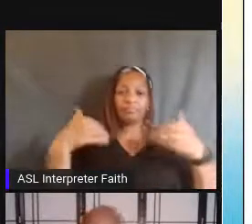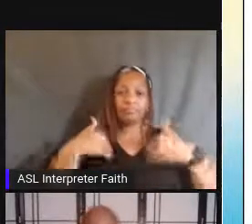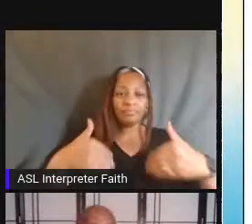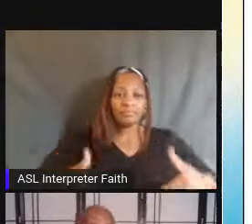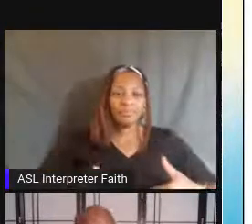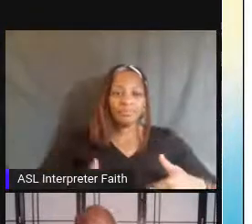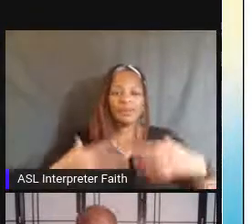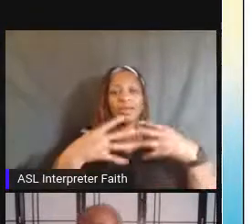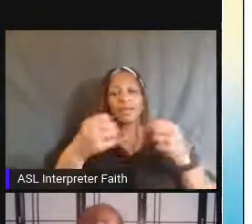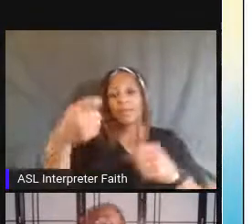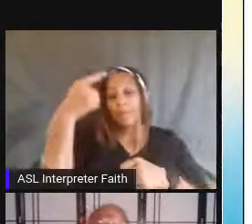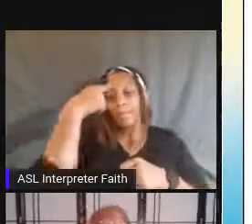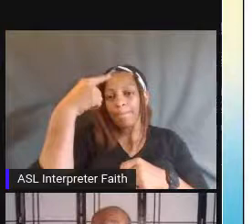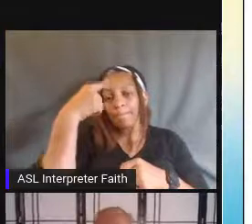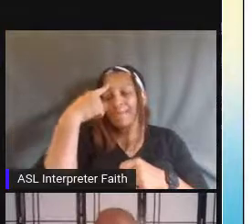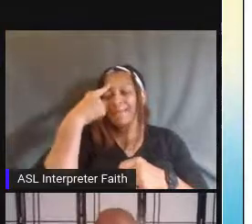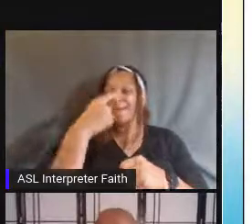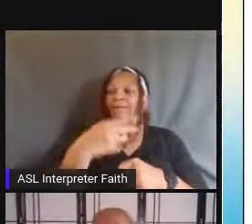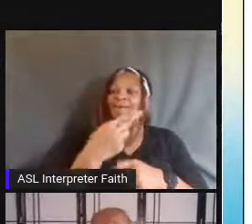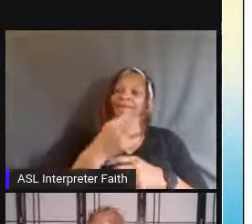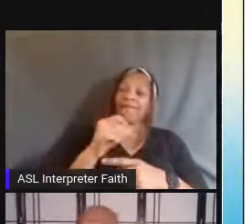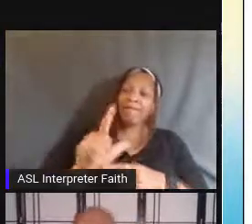country, healing.